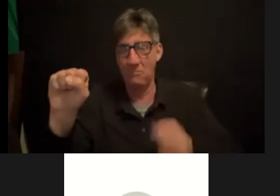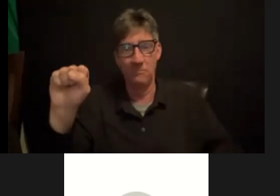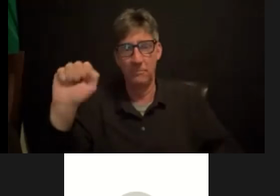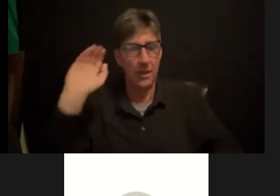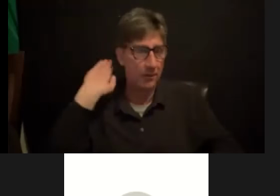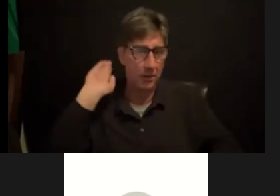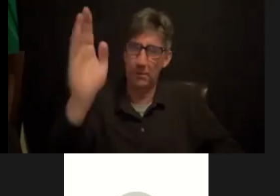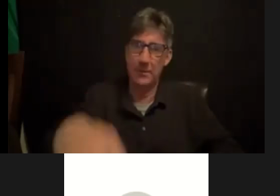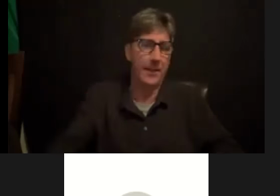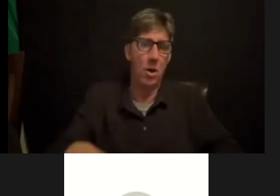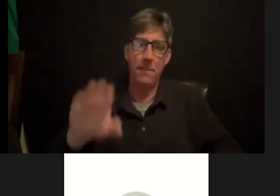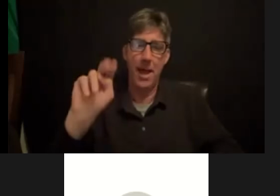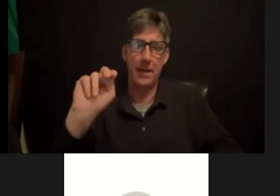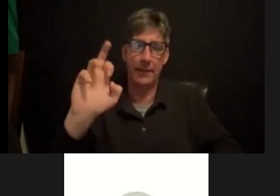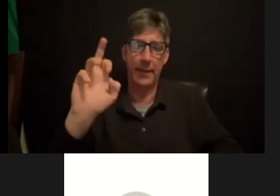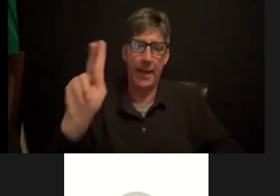from,